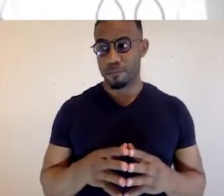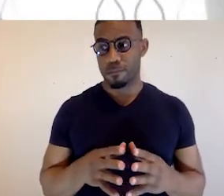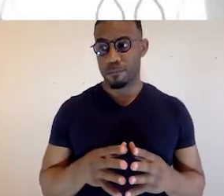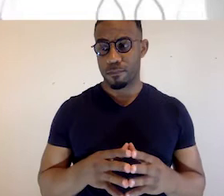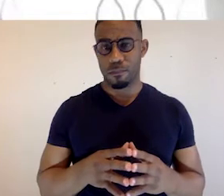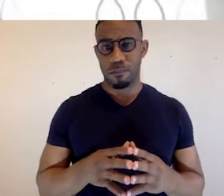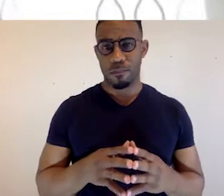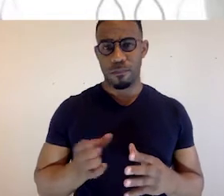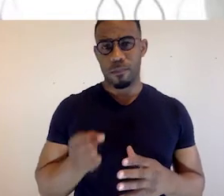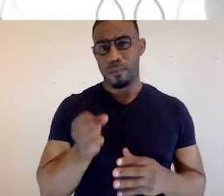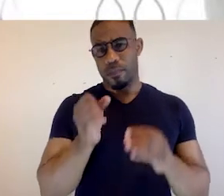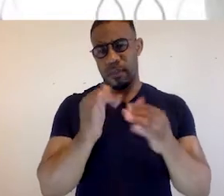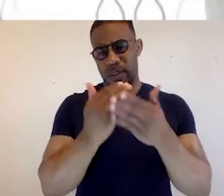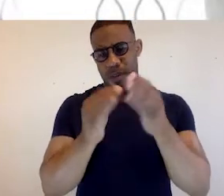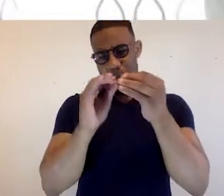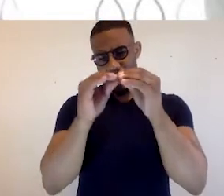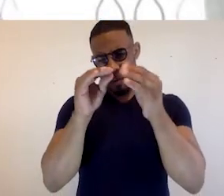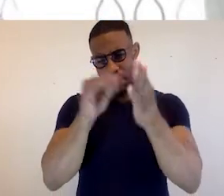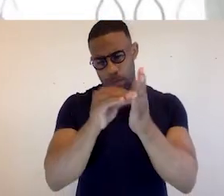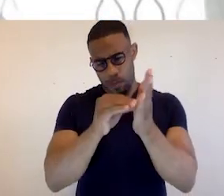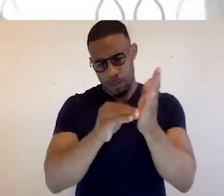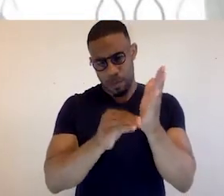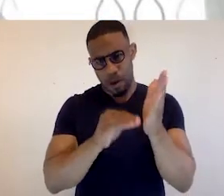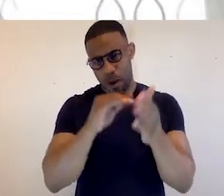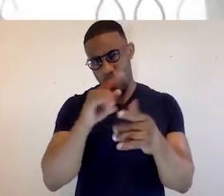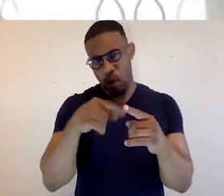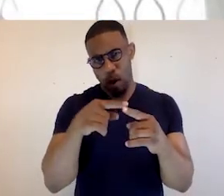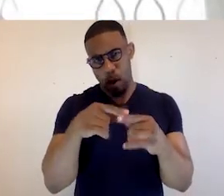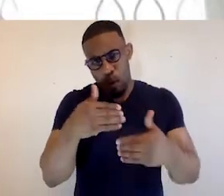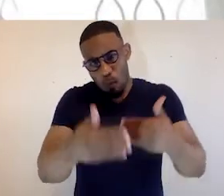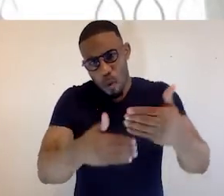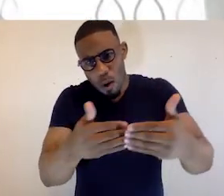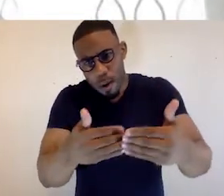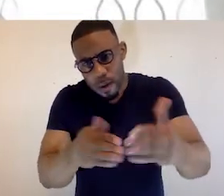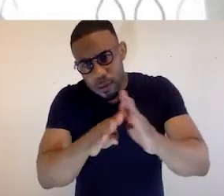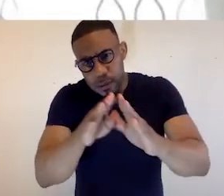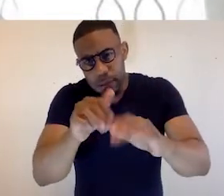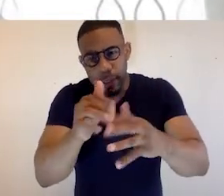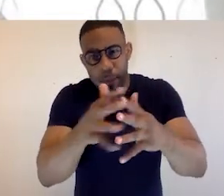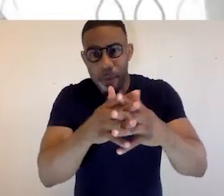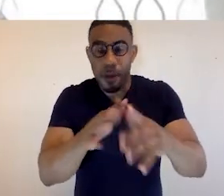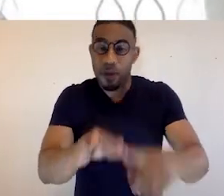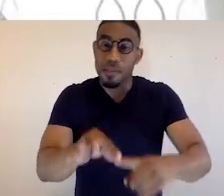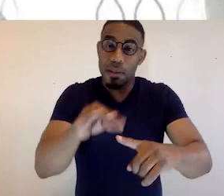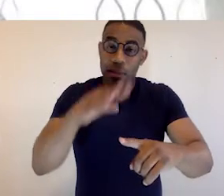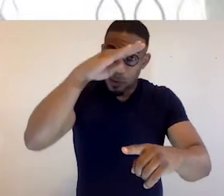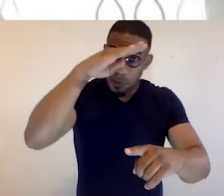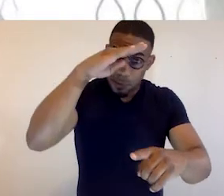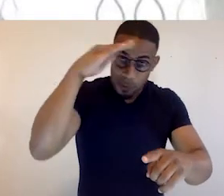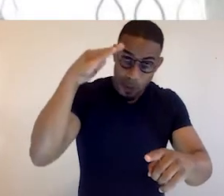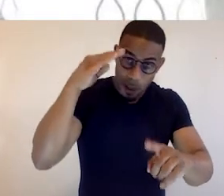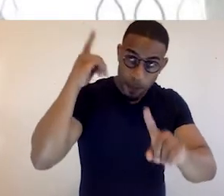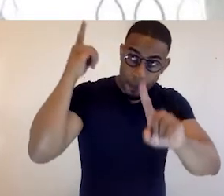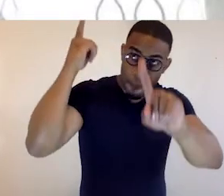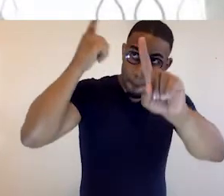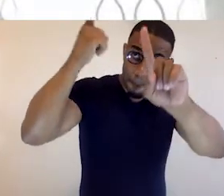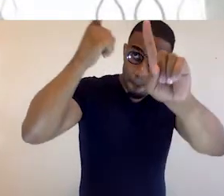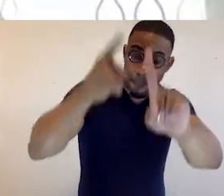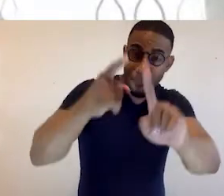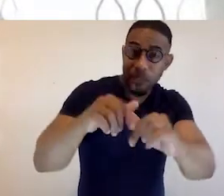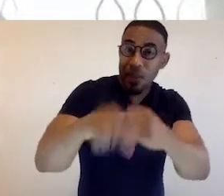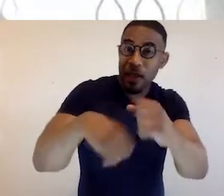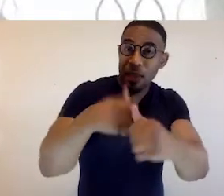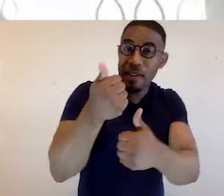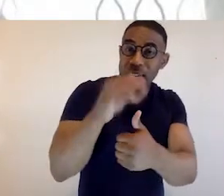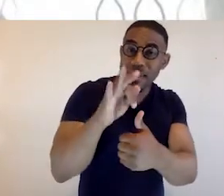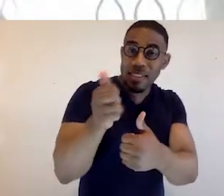I put some numbers down around progress in America, especially black milestones. In